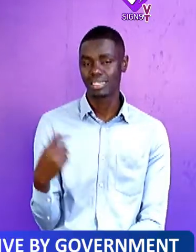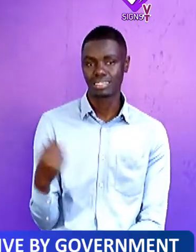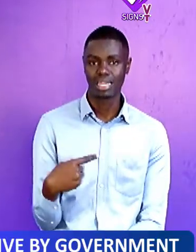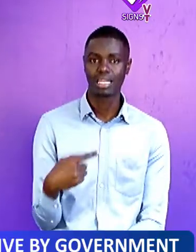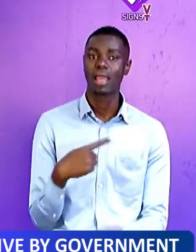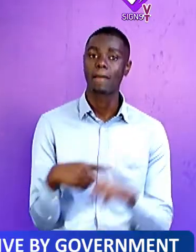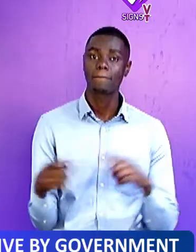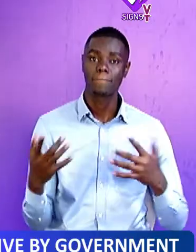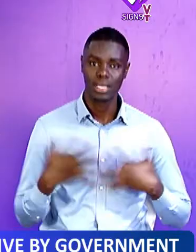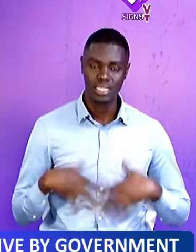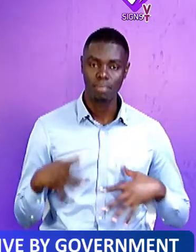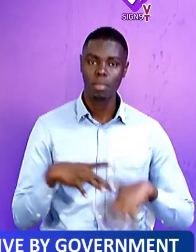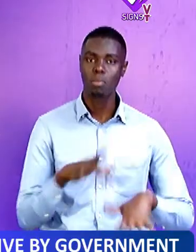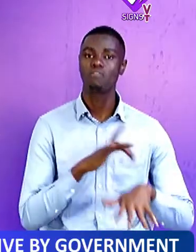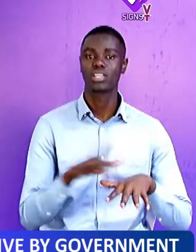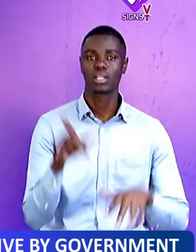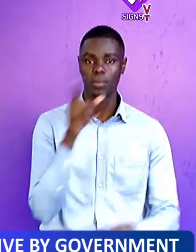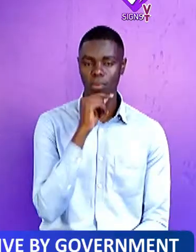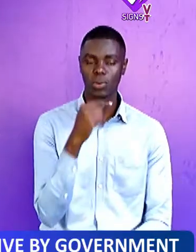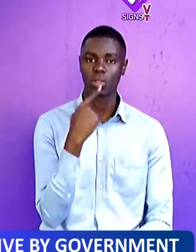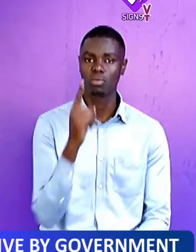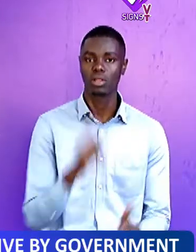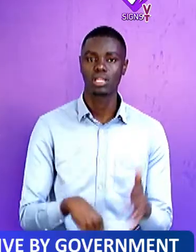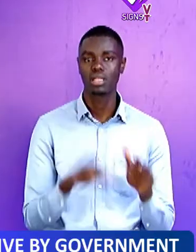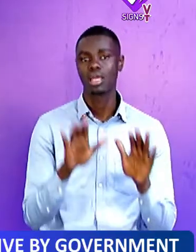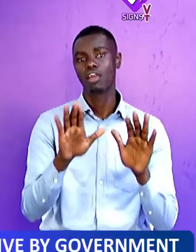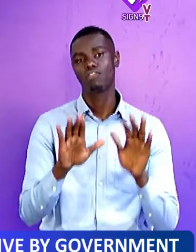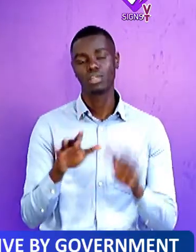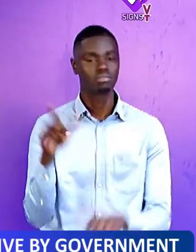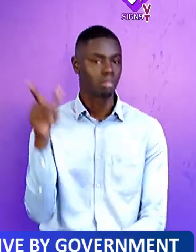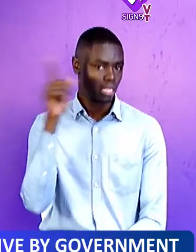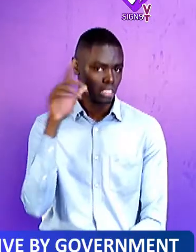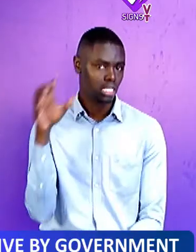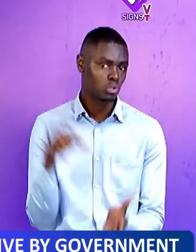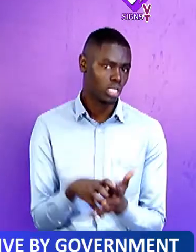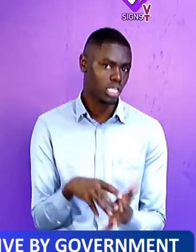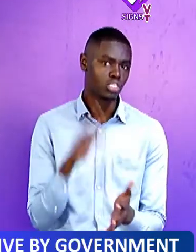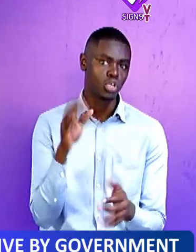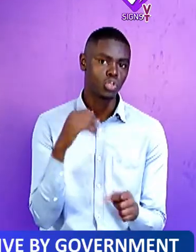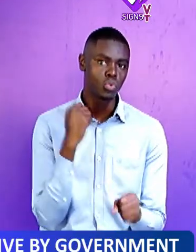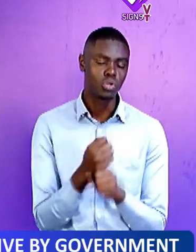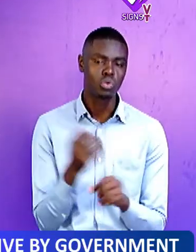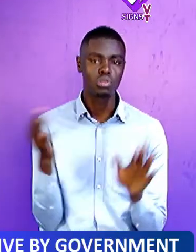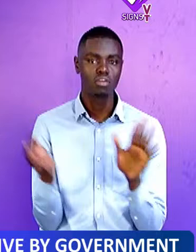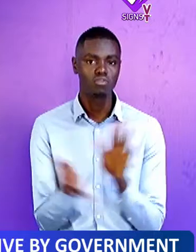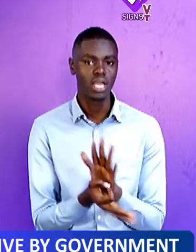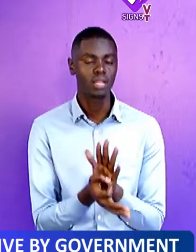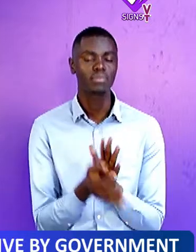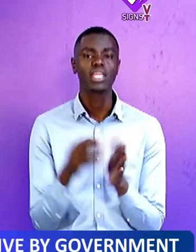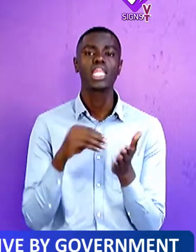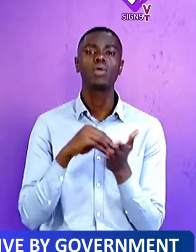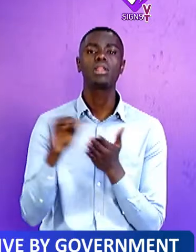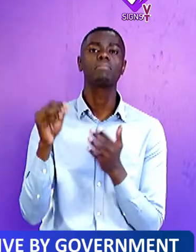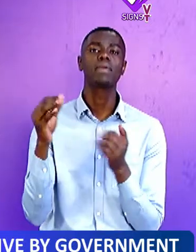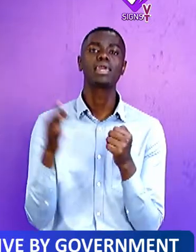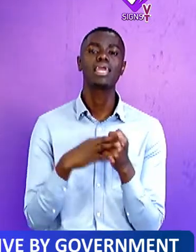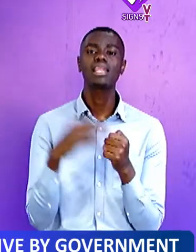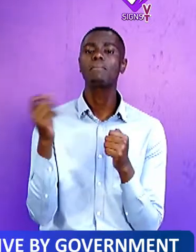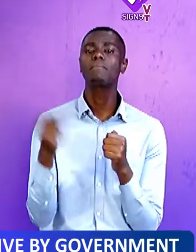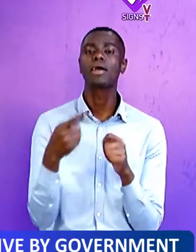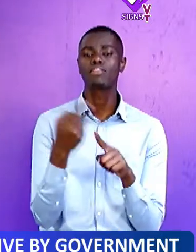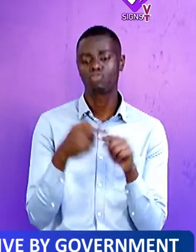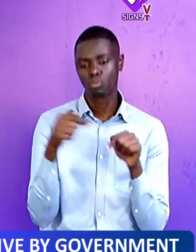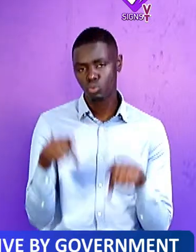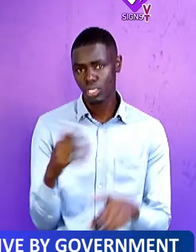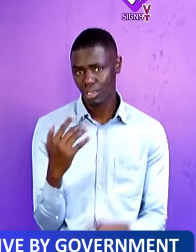the people who are victims, they'll be told, first of all, we'll listen to your case, you'll do the filing. They might be paid 8 months from today, isn't